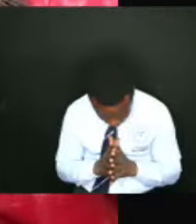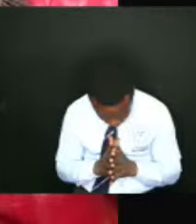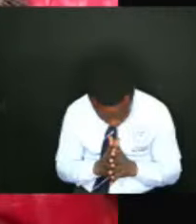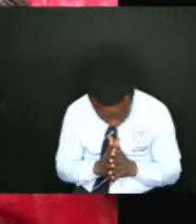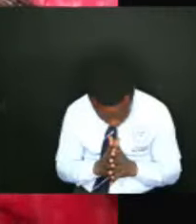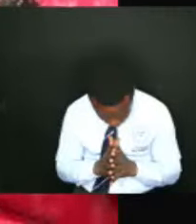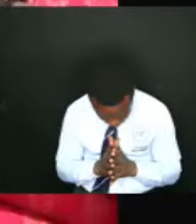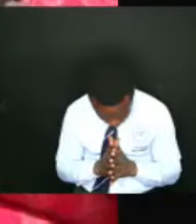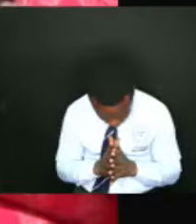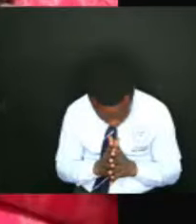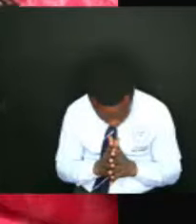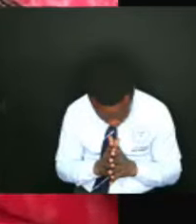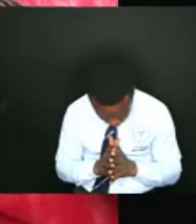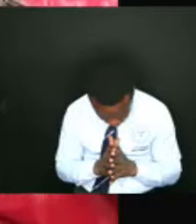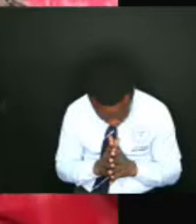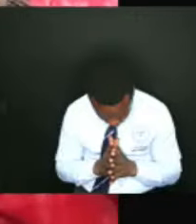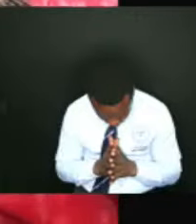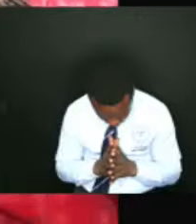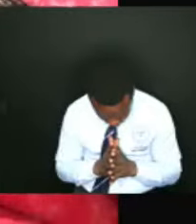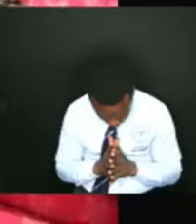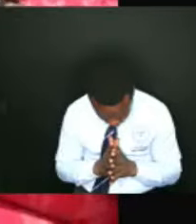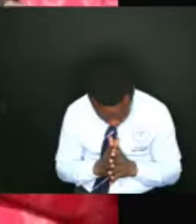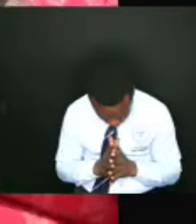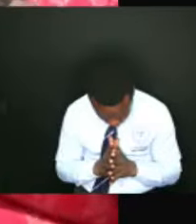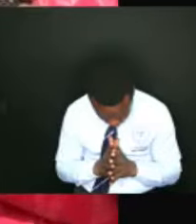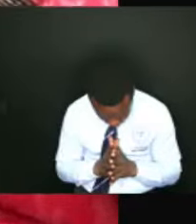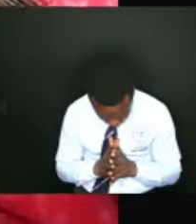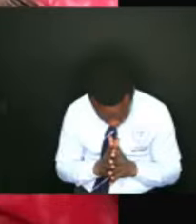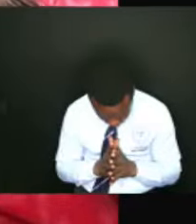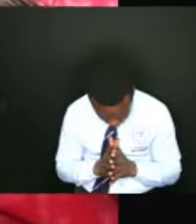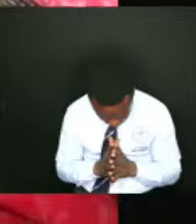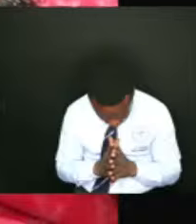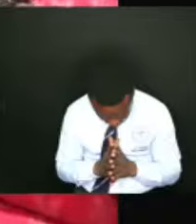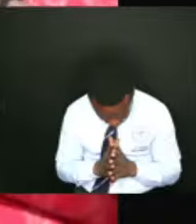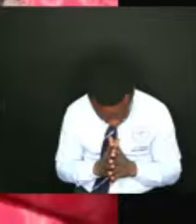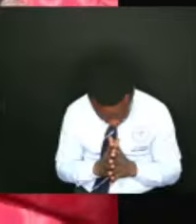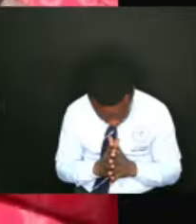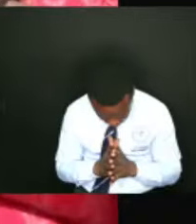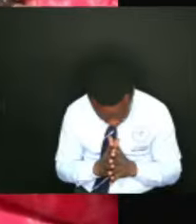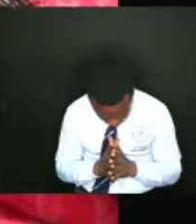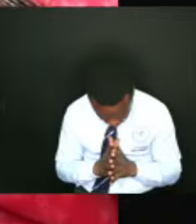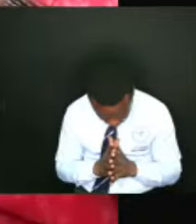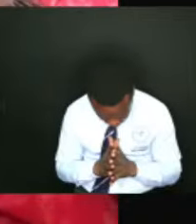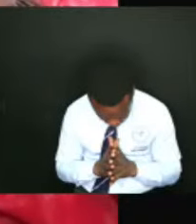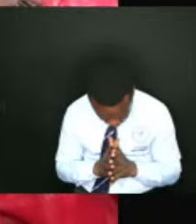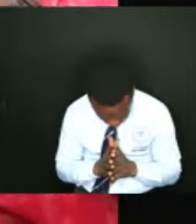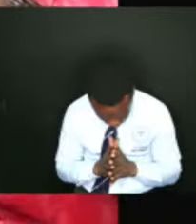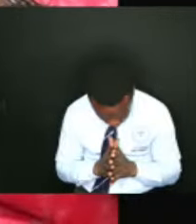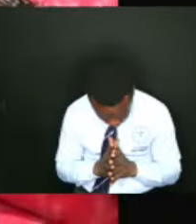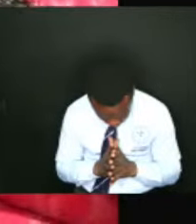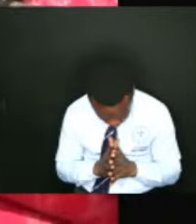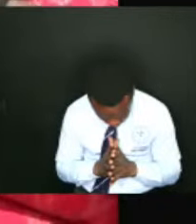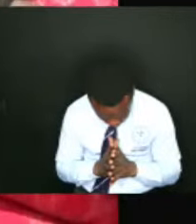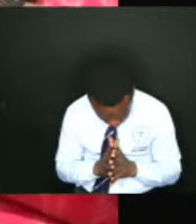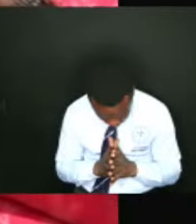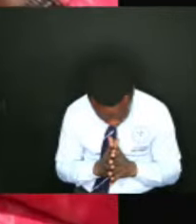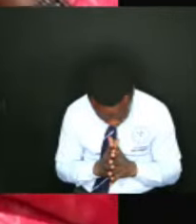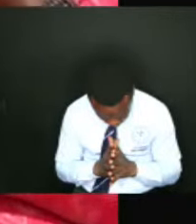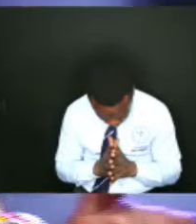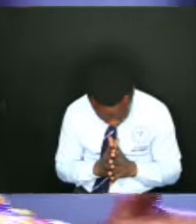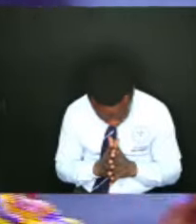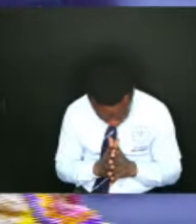kalia. Sirelidia daya. Amekale zene mayanda. Marco lebre ando yo